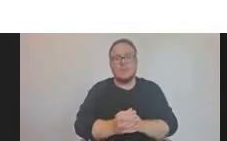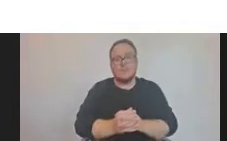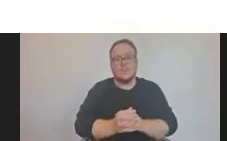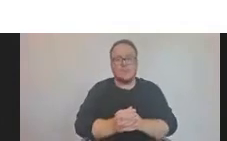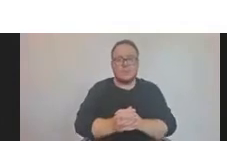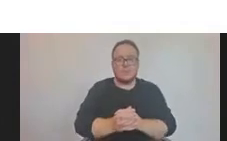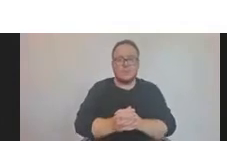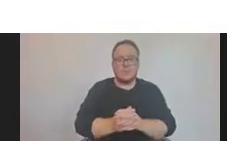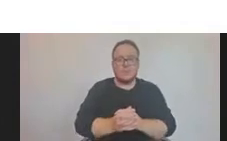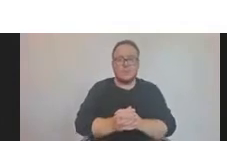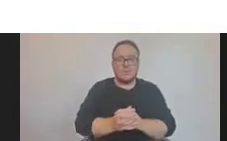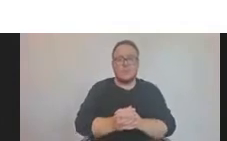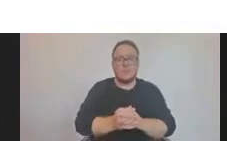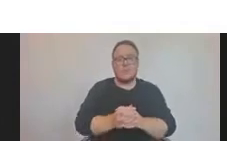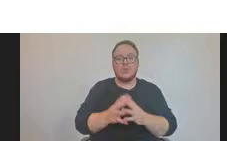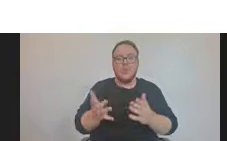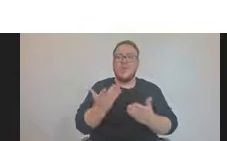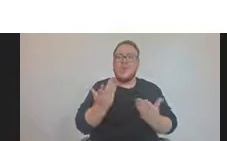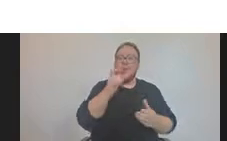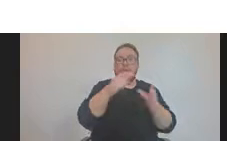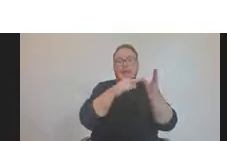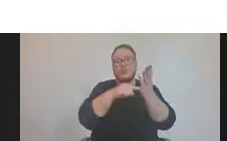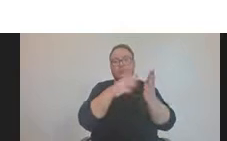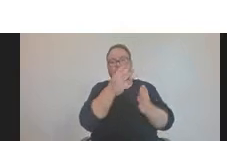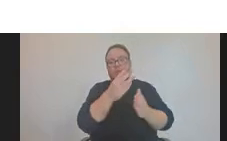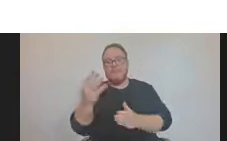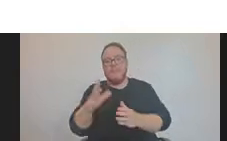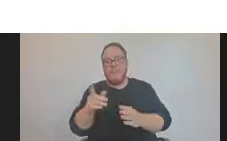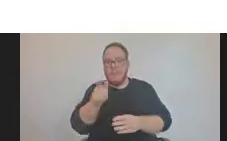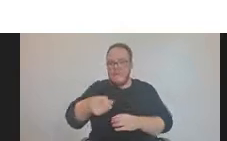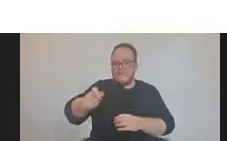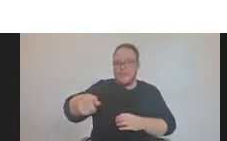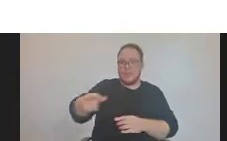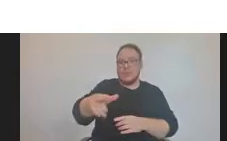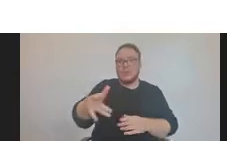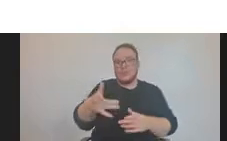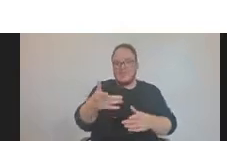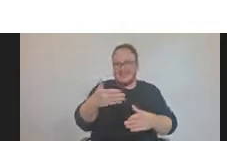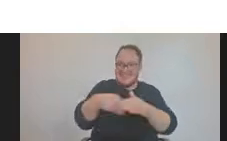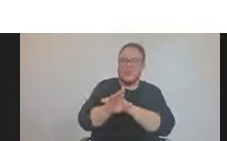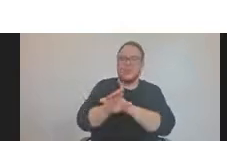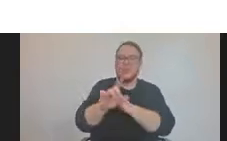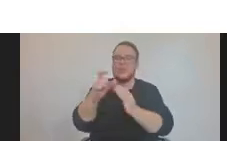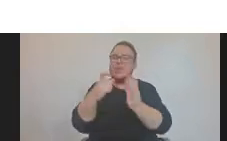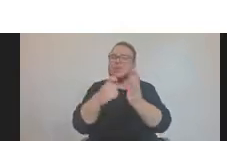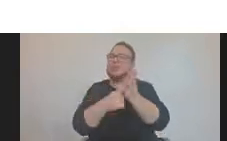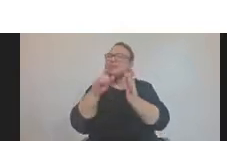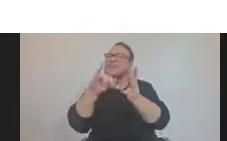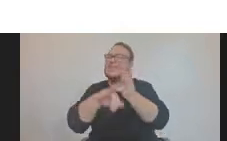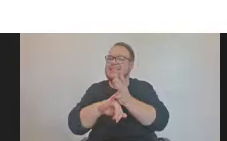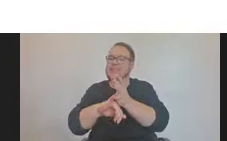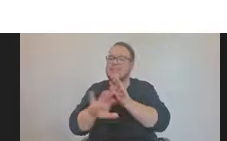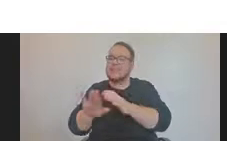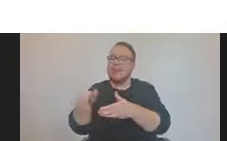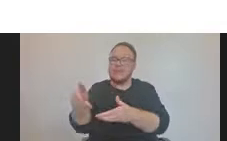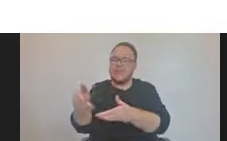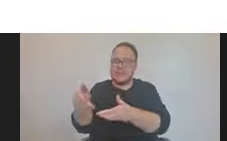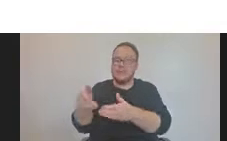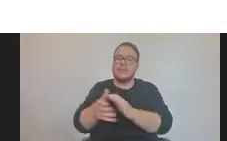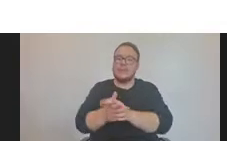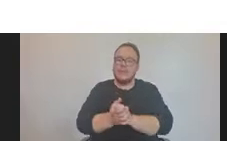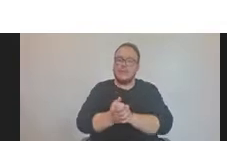and 4 patients, rather than going to hospital, they're also being diverted into the CRIS service. So it's become a real way of us actually managing the front